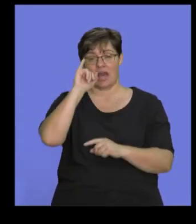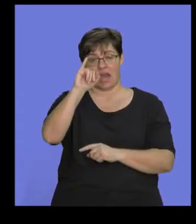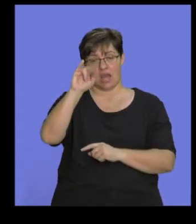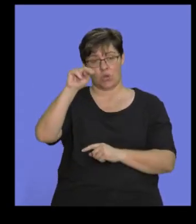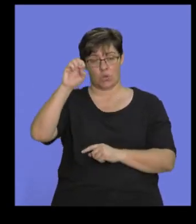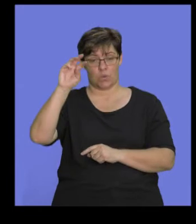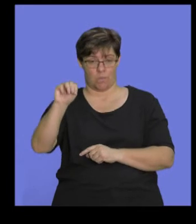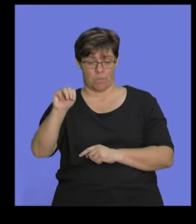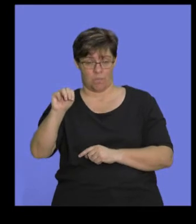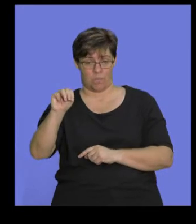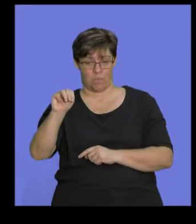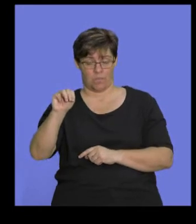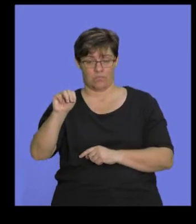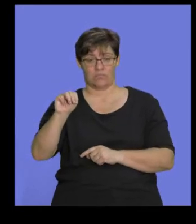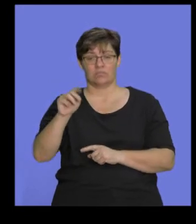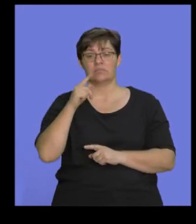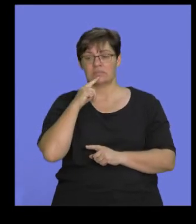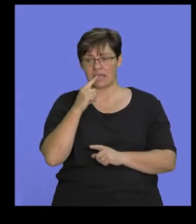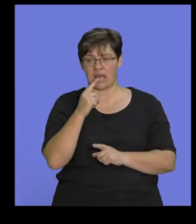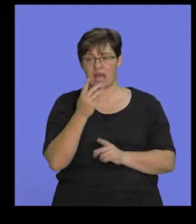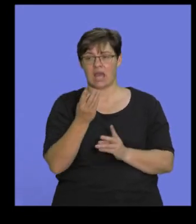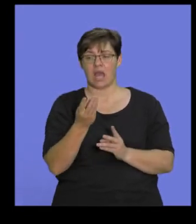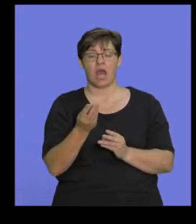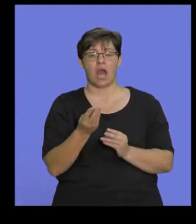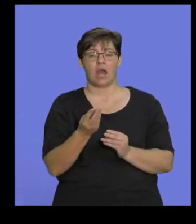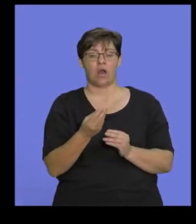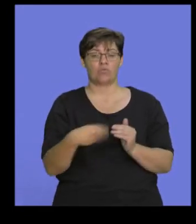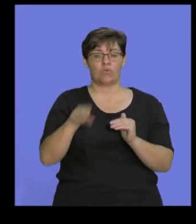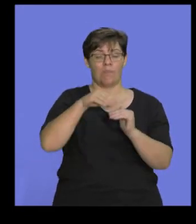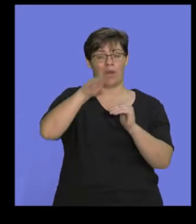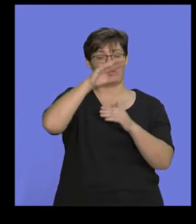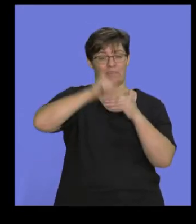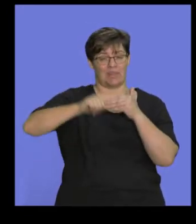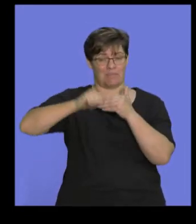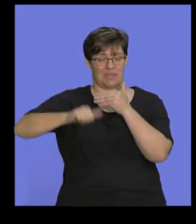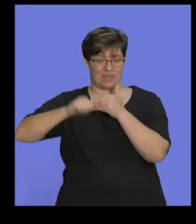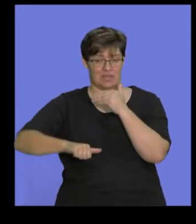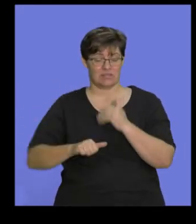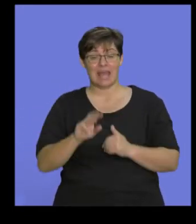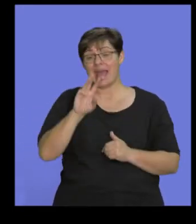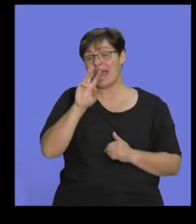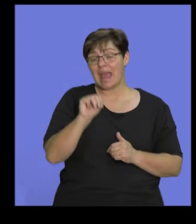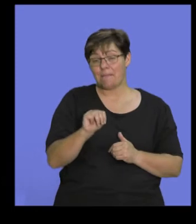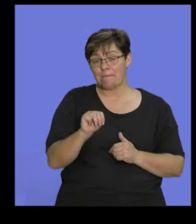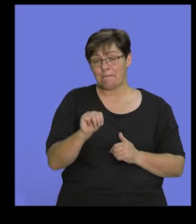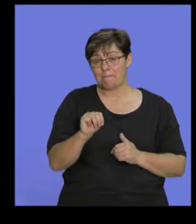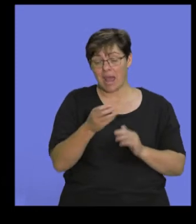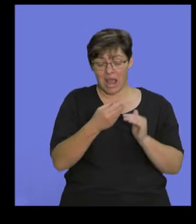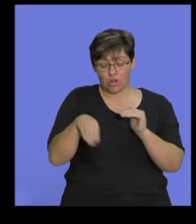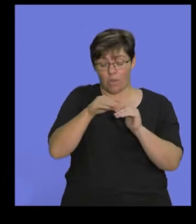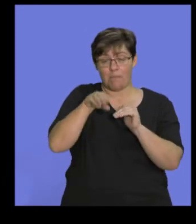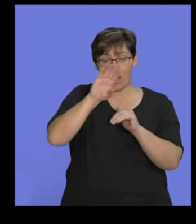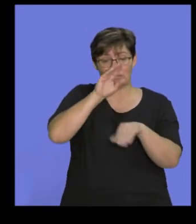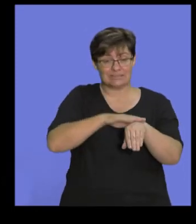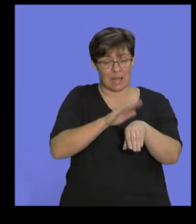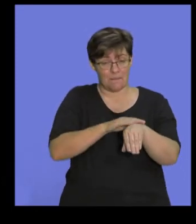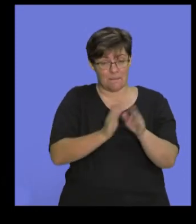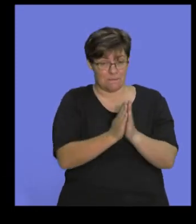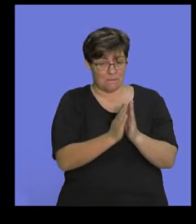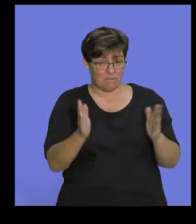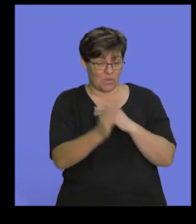I nominal. They said this is compounded monthly. So M, remember we said is the